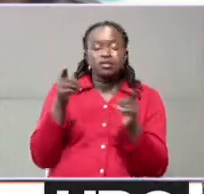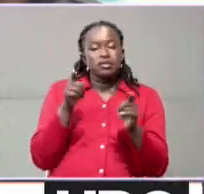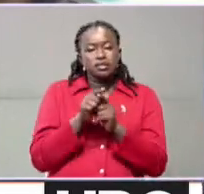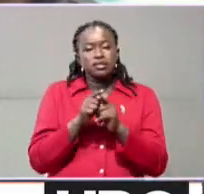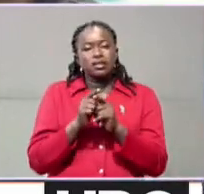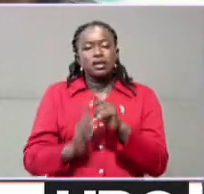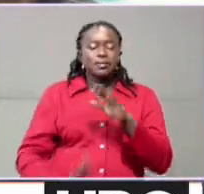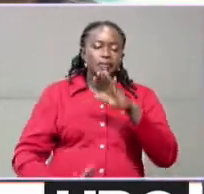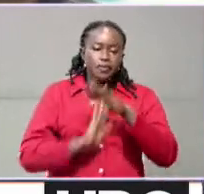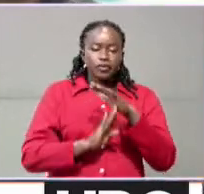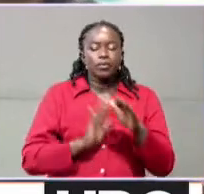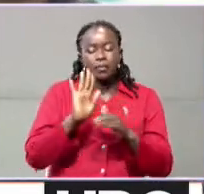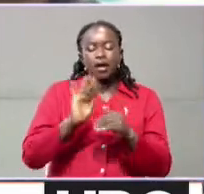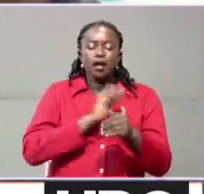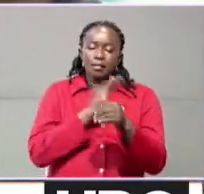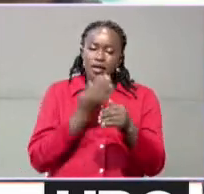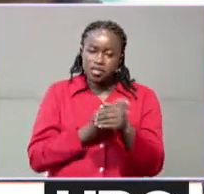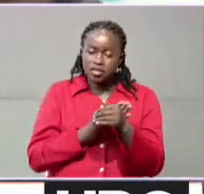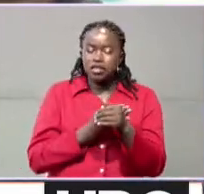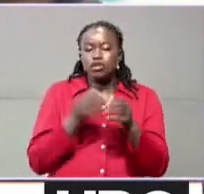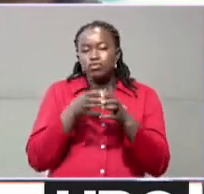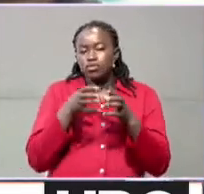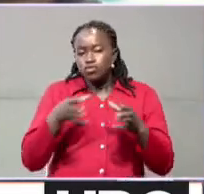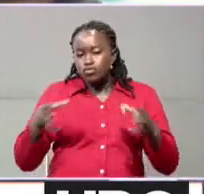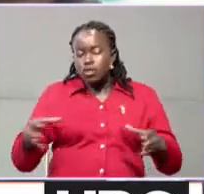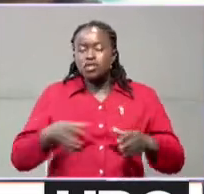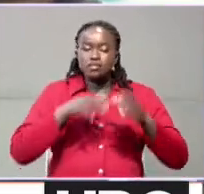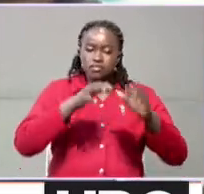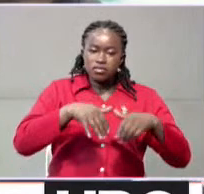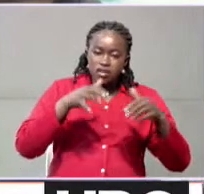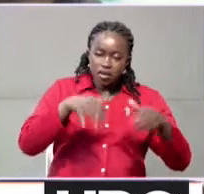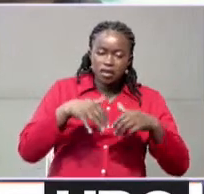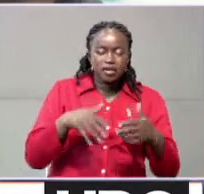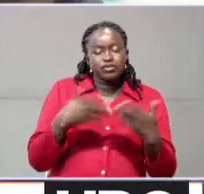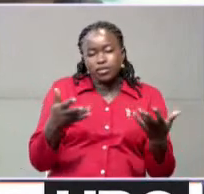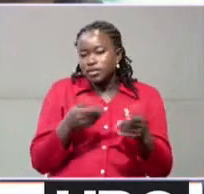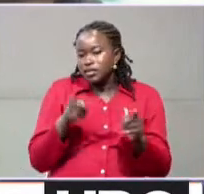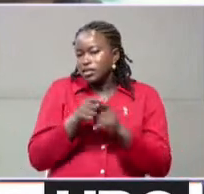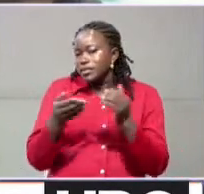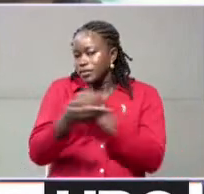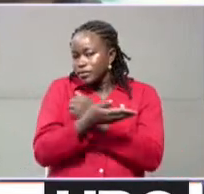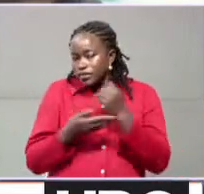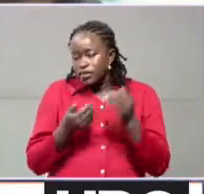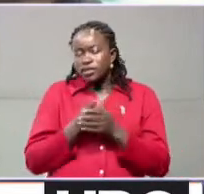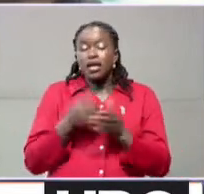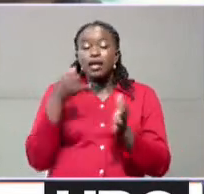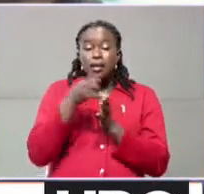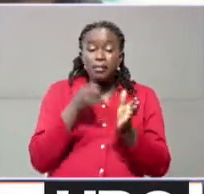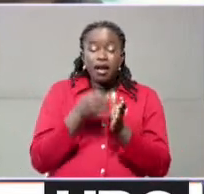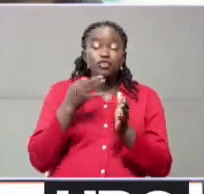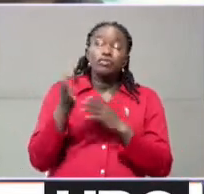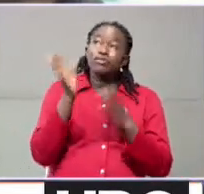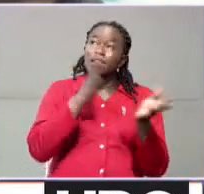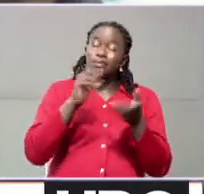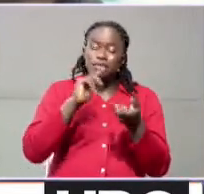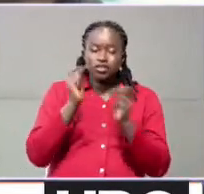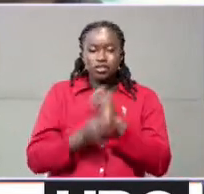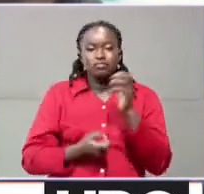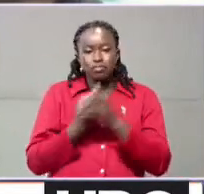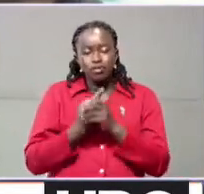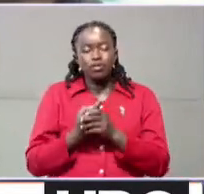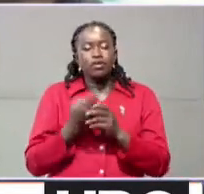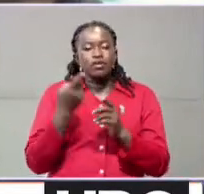their capacity to increase production and productivity the impact of climate change arising from